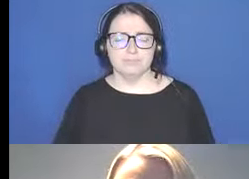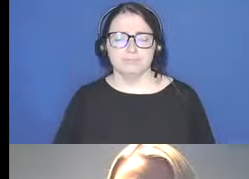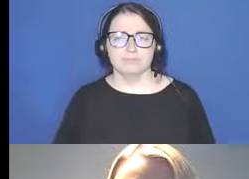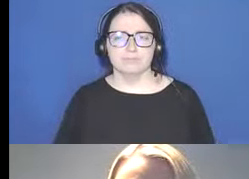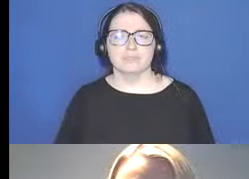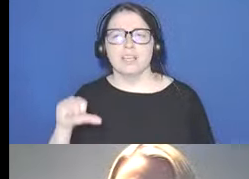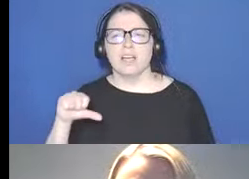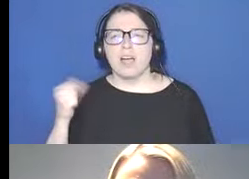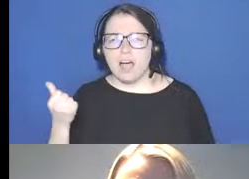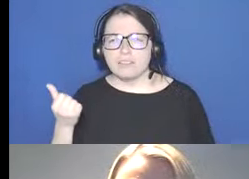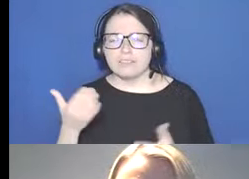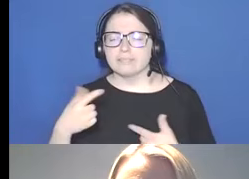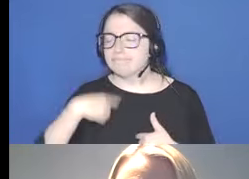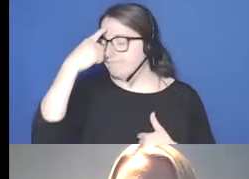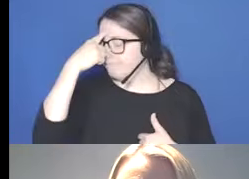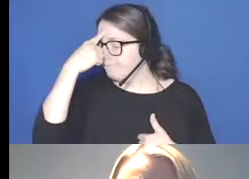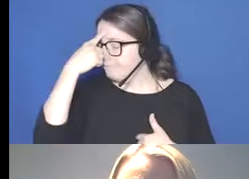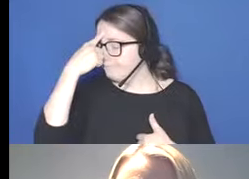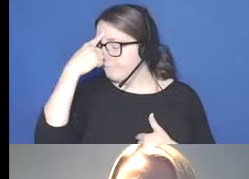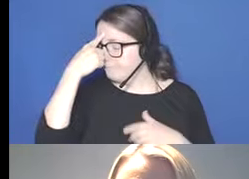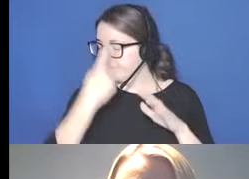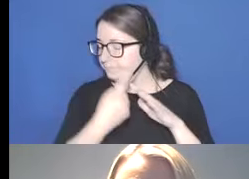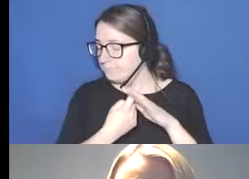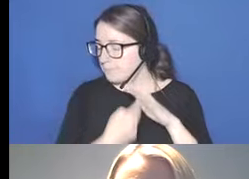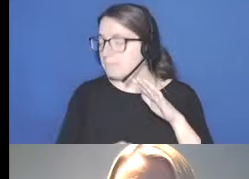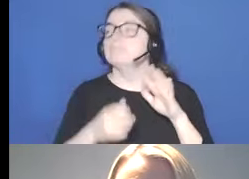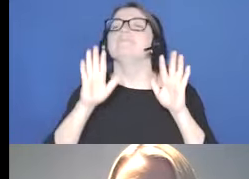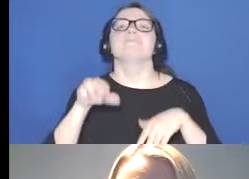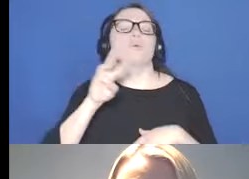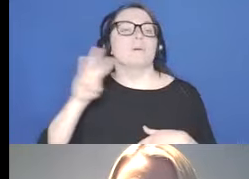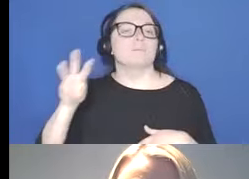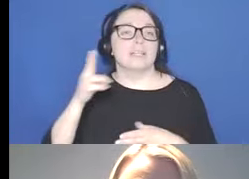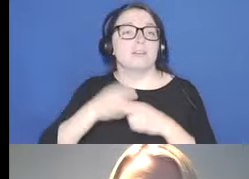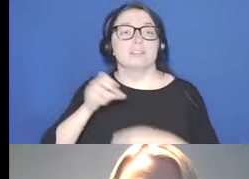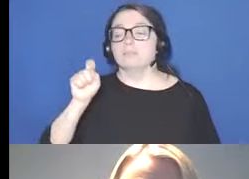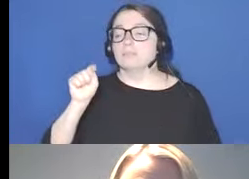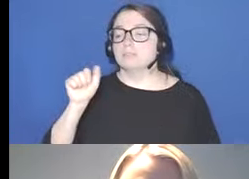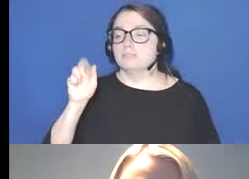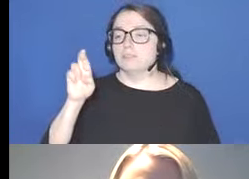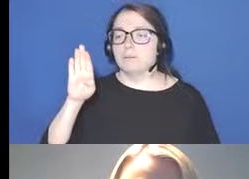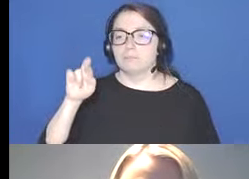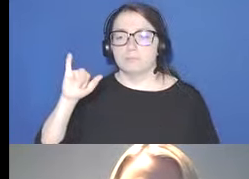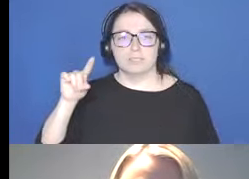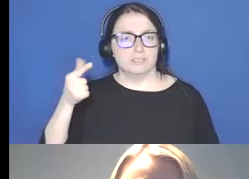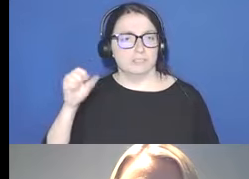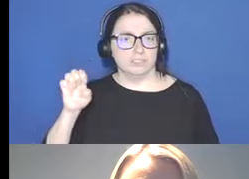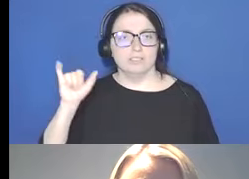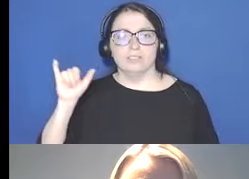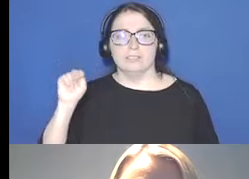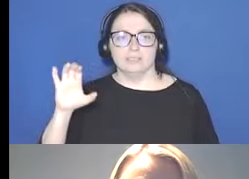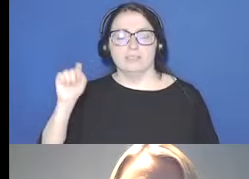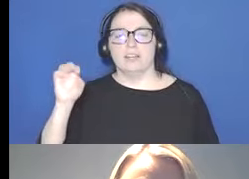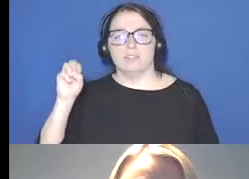thing, now I lost my train of thought, sorry. There is a good website called starbridgeinc.org. They have lots of great